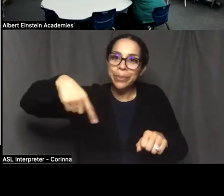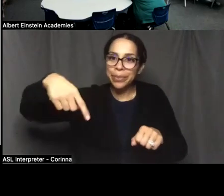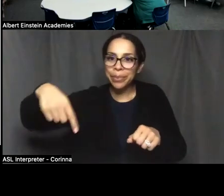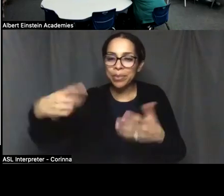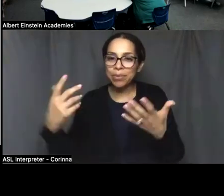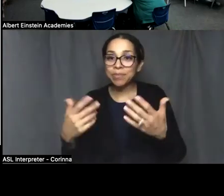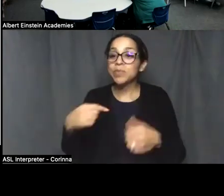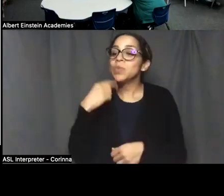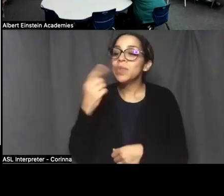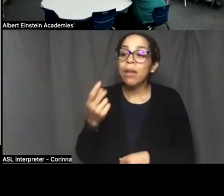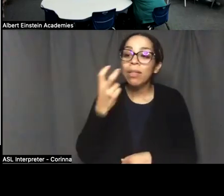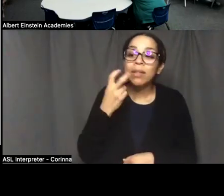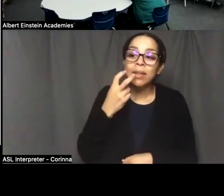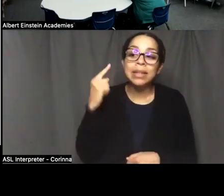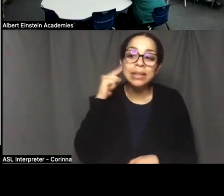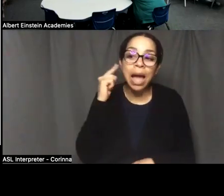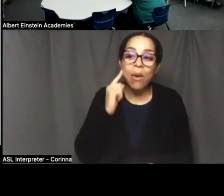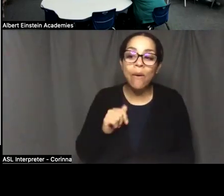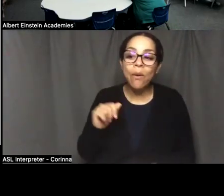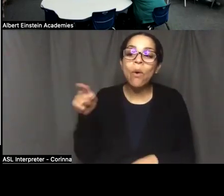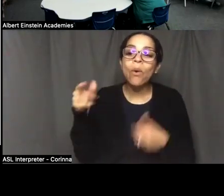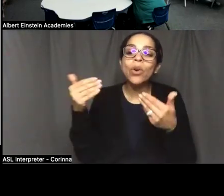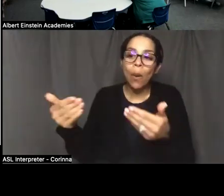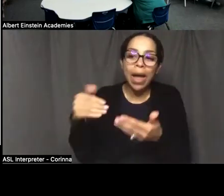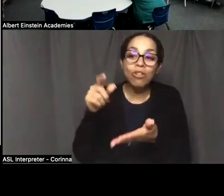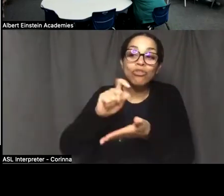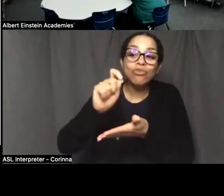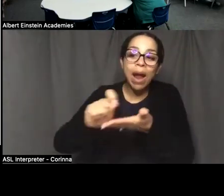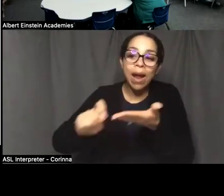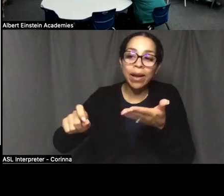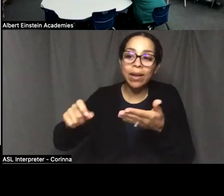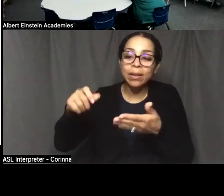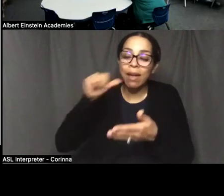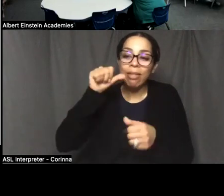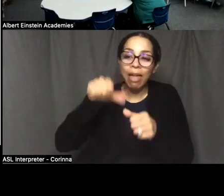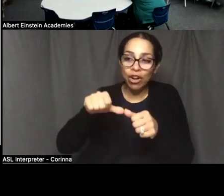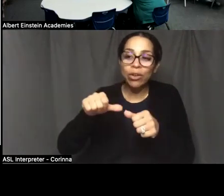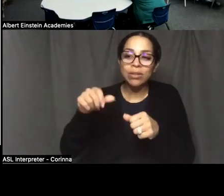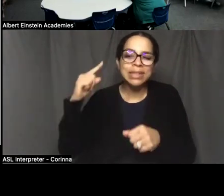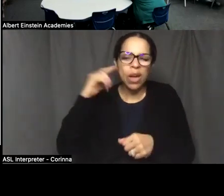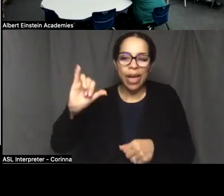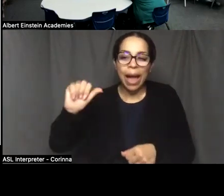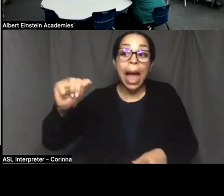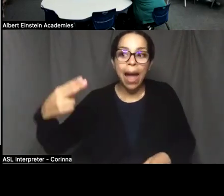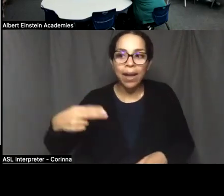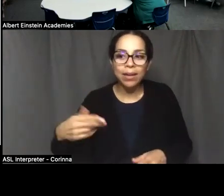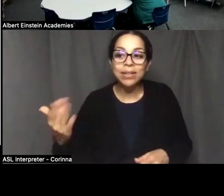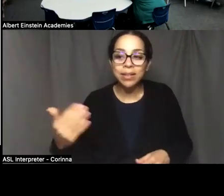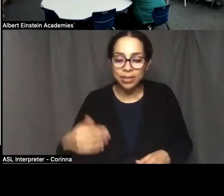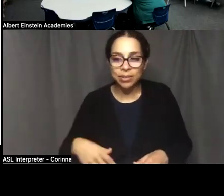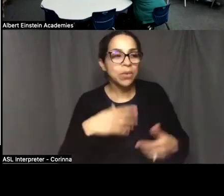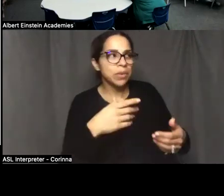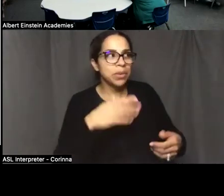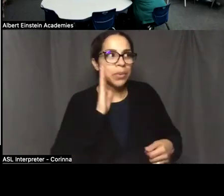okay, ah, write the letter that says ah, and then have them practice writing it in the sand or the beans or the rice or whatever